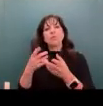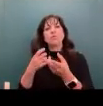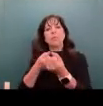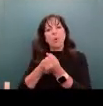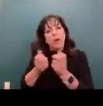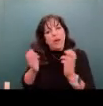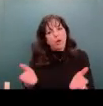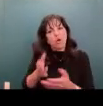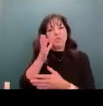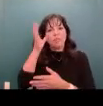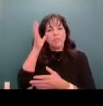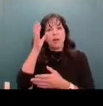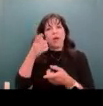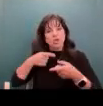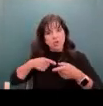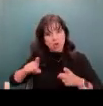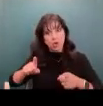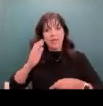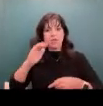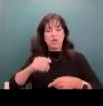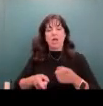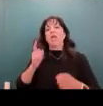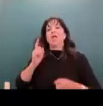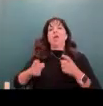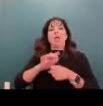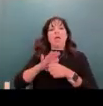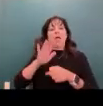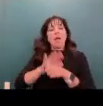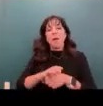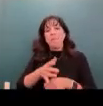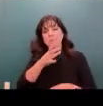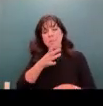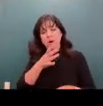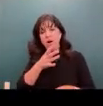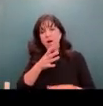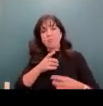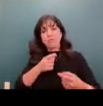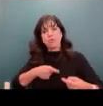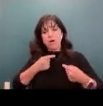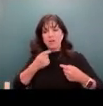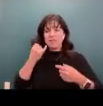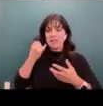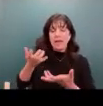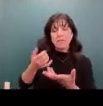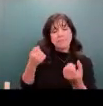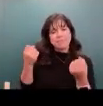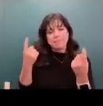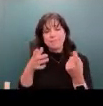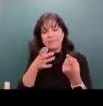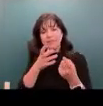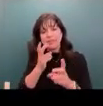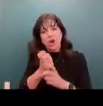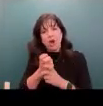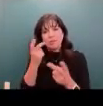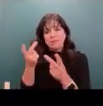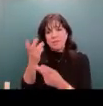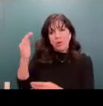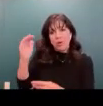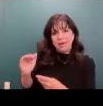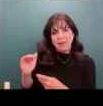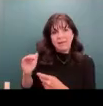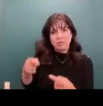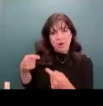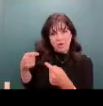child is having a tantrum? So mom takes it pretty hard when he's having a tantrum, which makes sense. It's really hard to see your kid having a hard